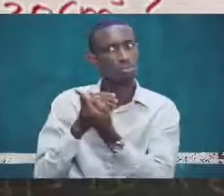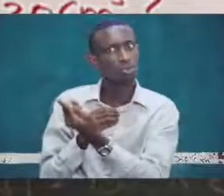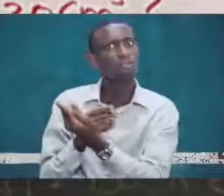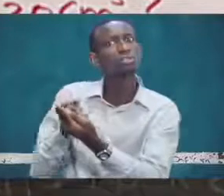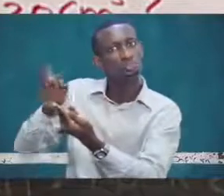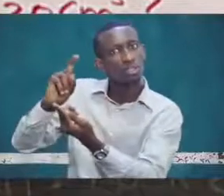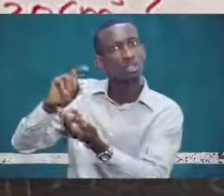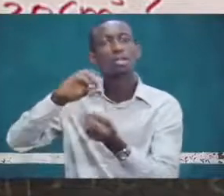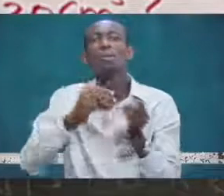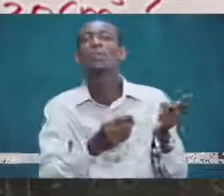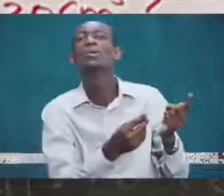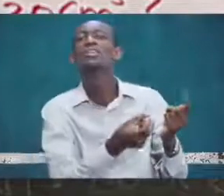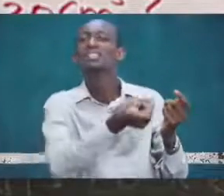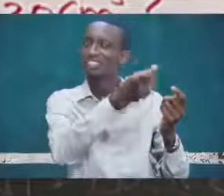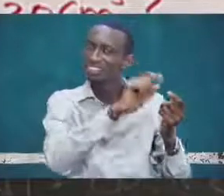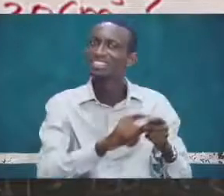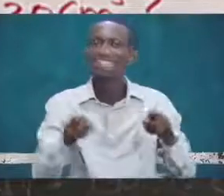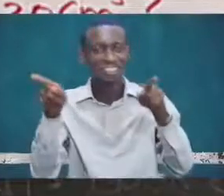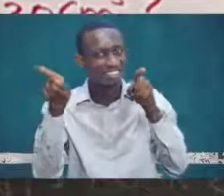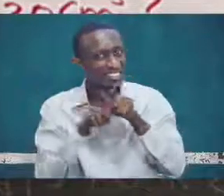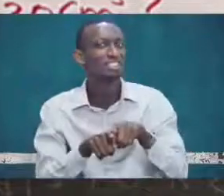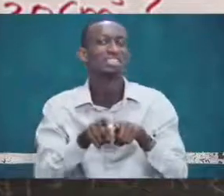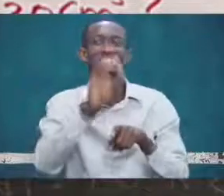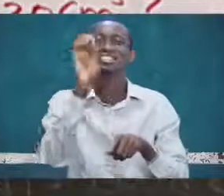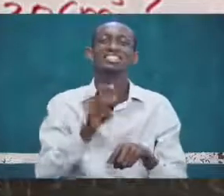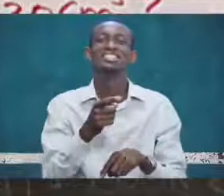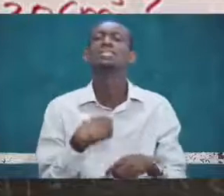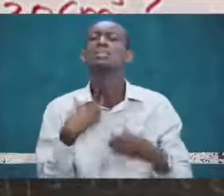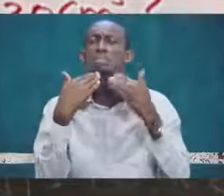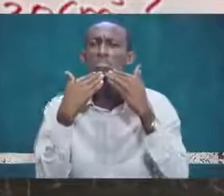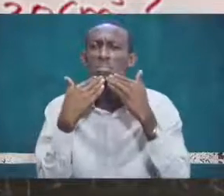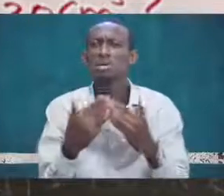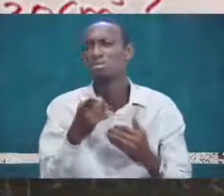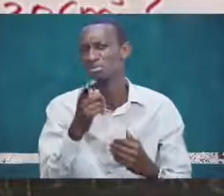other amount also increases the same rate. I really thank you very much for being